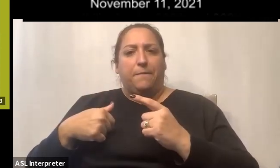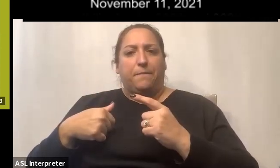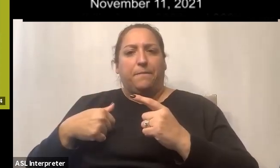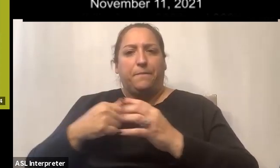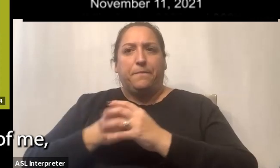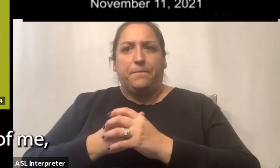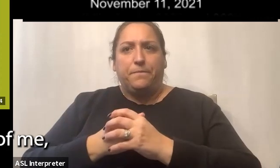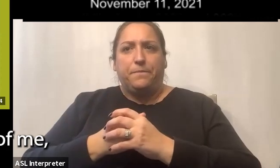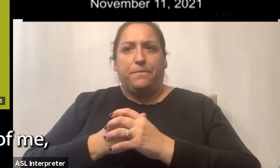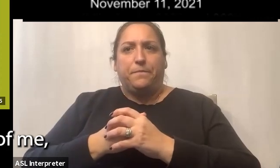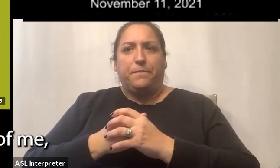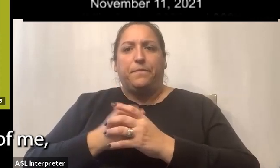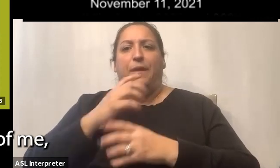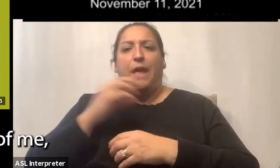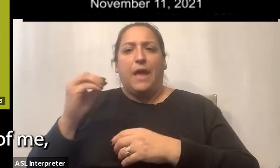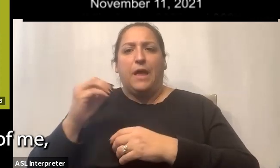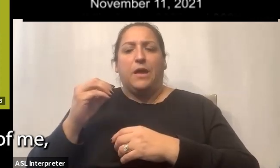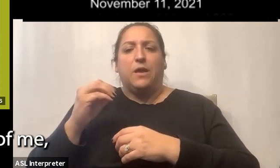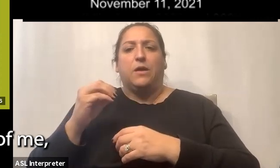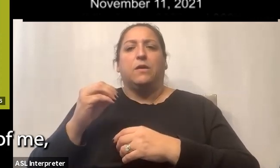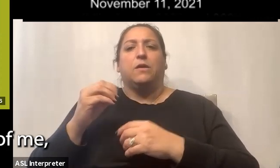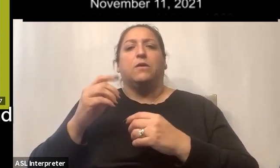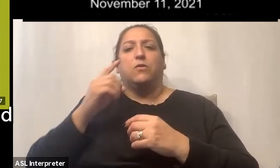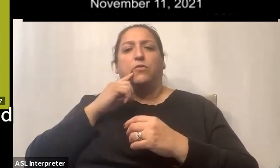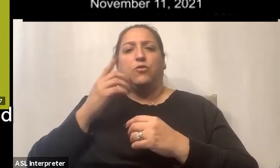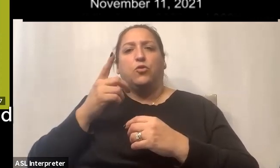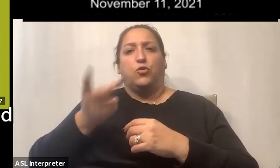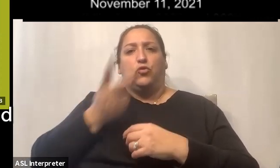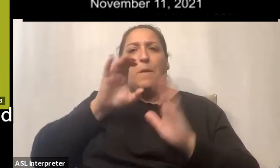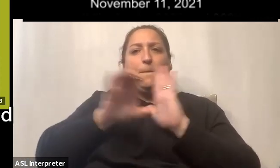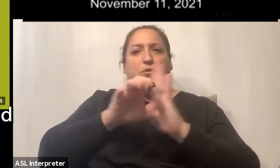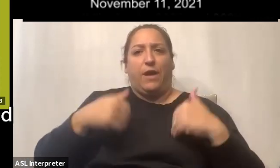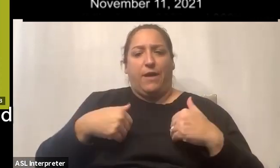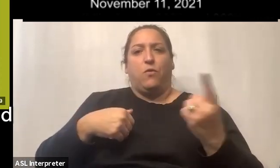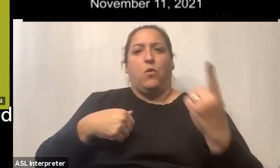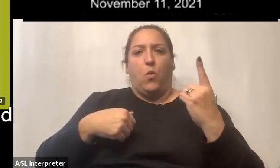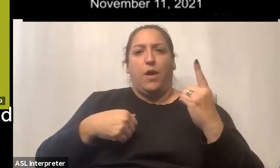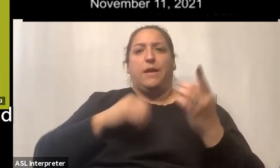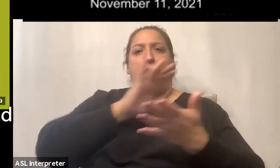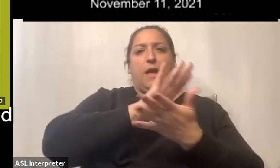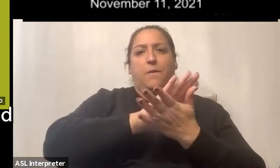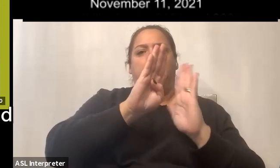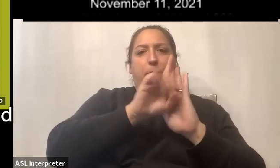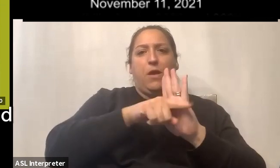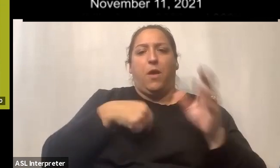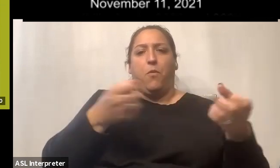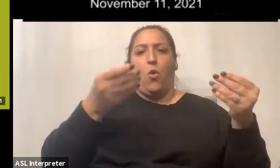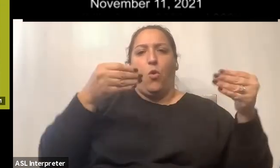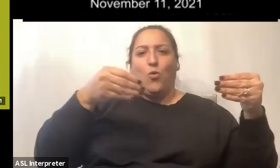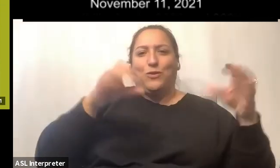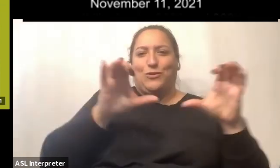illnesses. And in front of you, you'll find two images of me, one in an academic background where I'm holding a